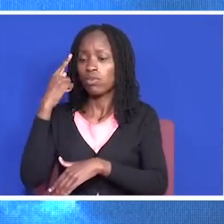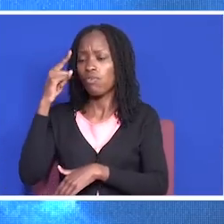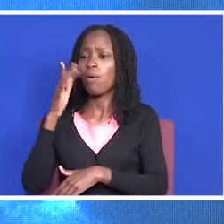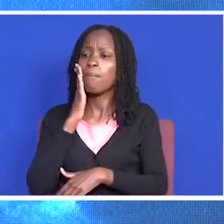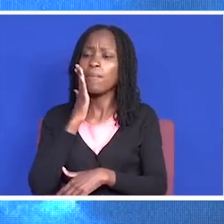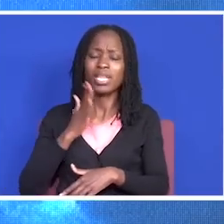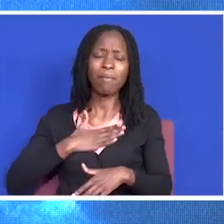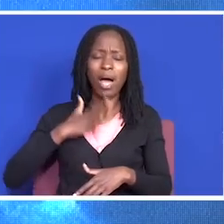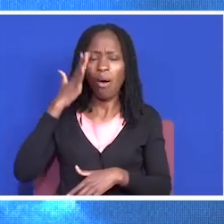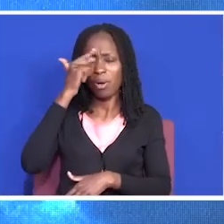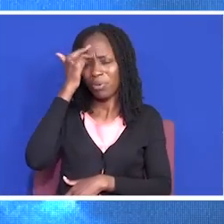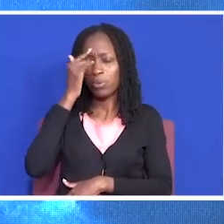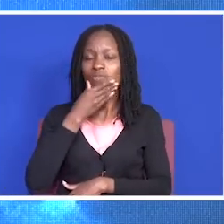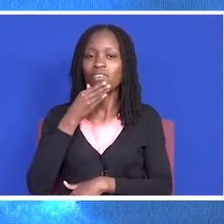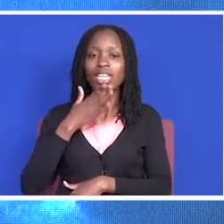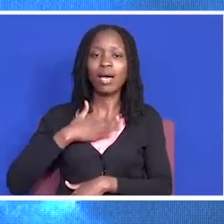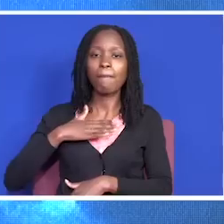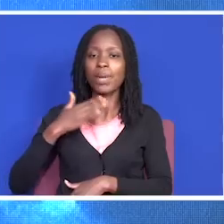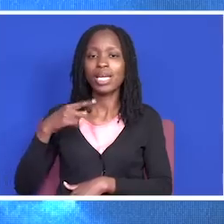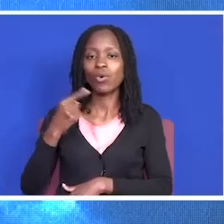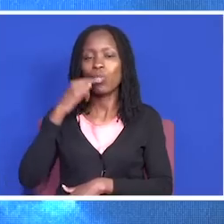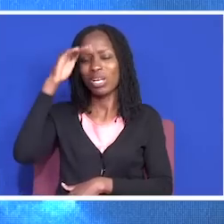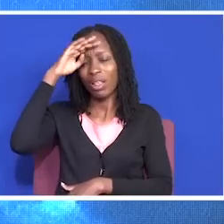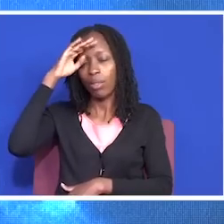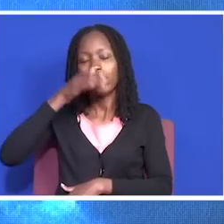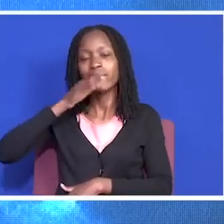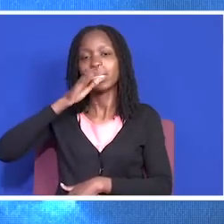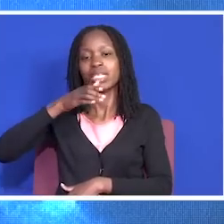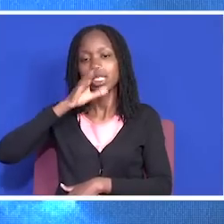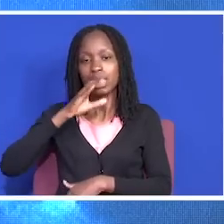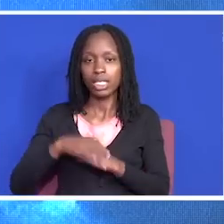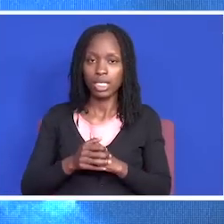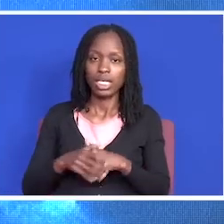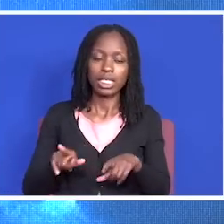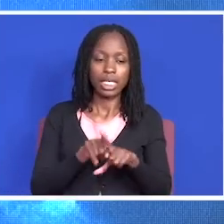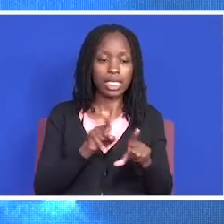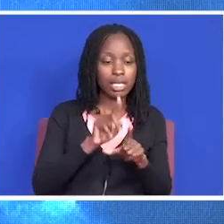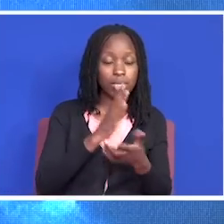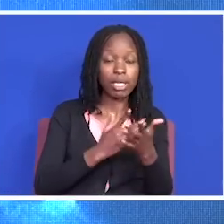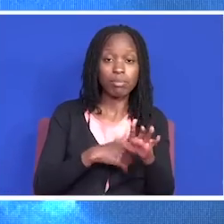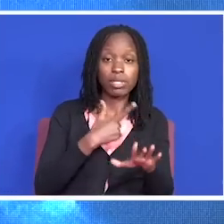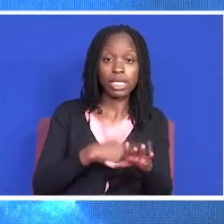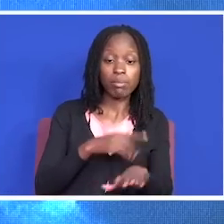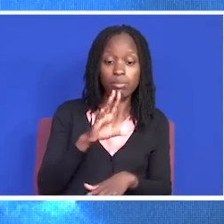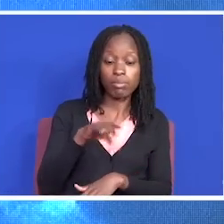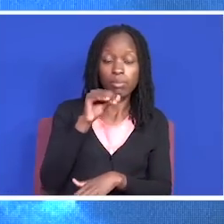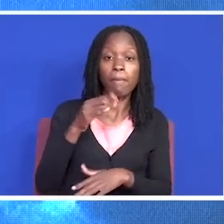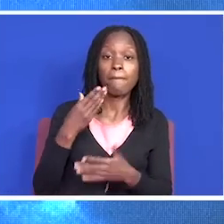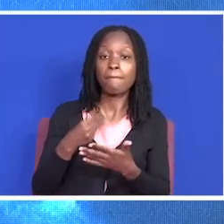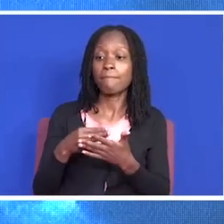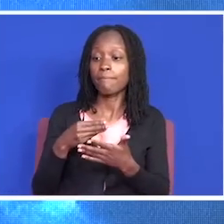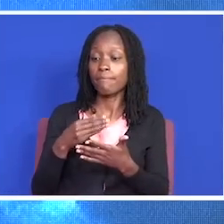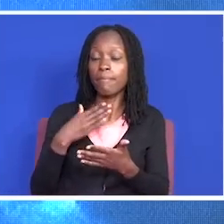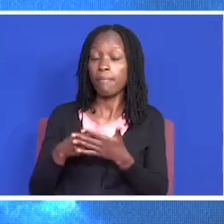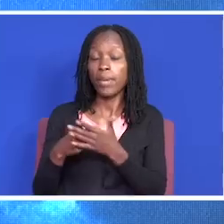My father just drinks the money. Sometimes he drinks all his and even takes what belongs to my mother, and I end up in trouble